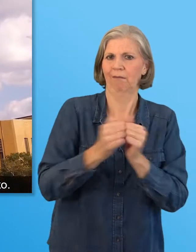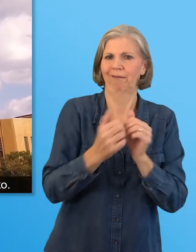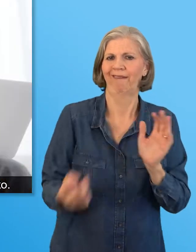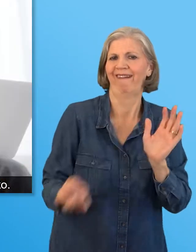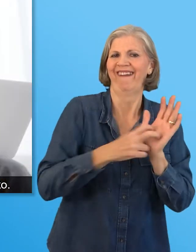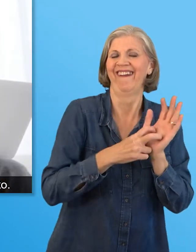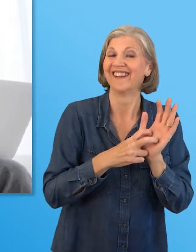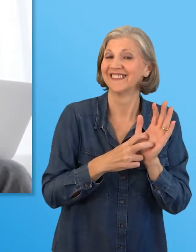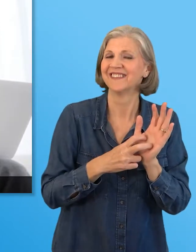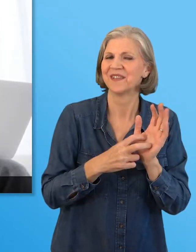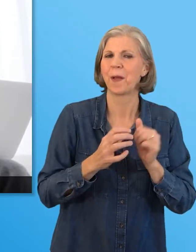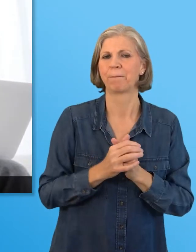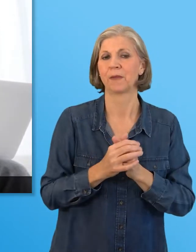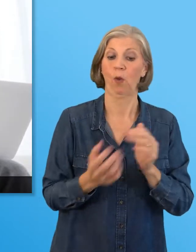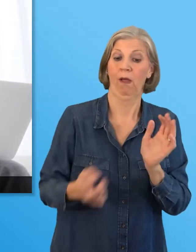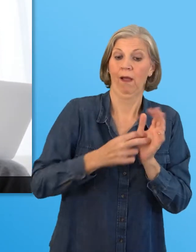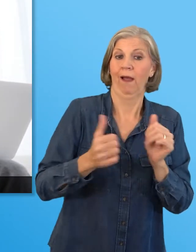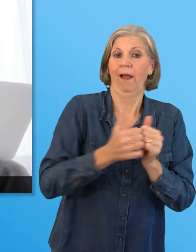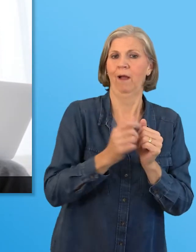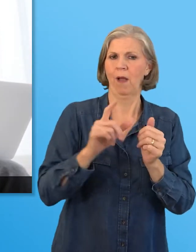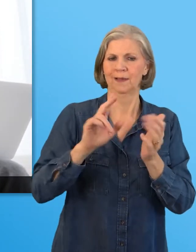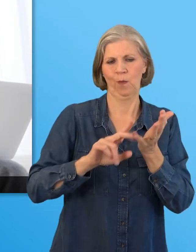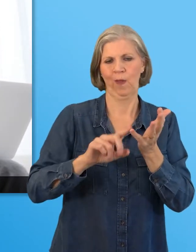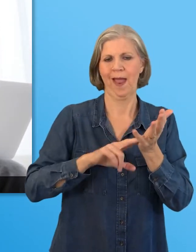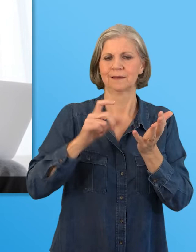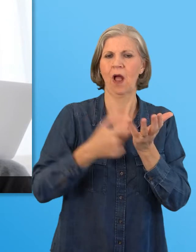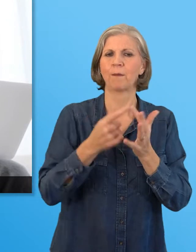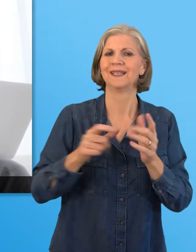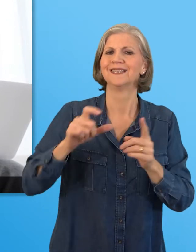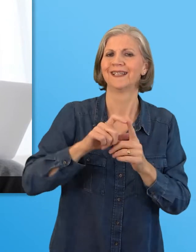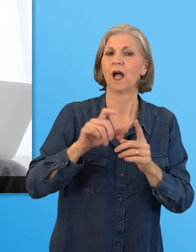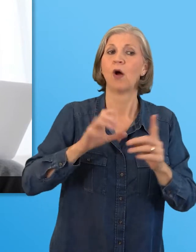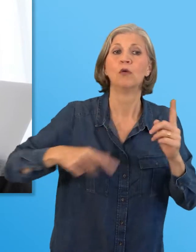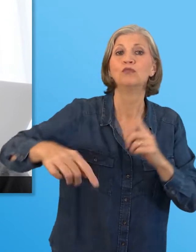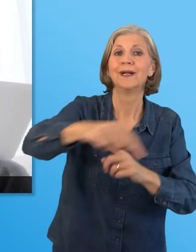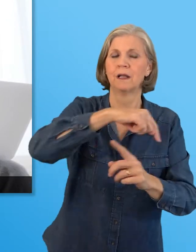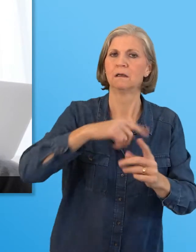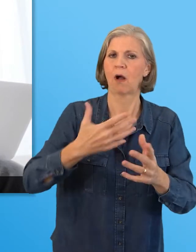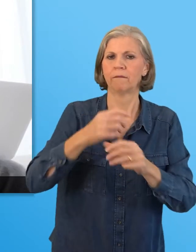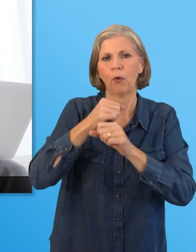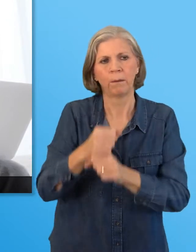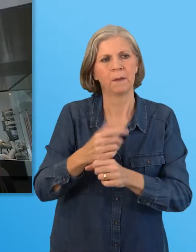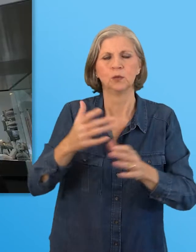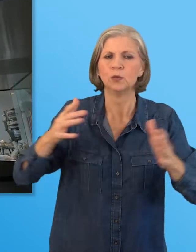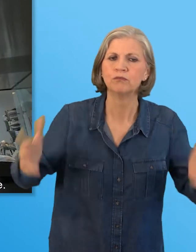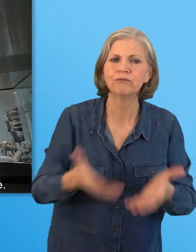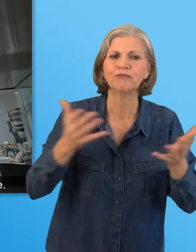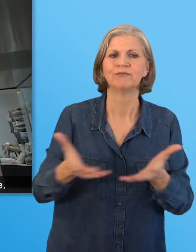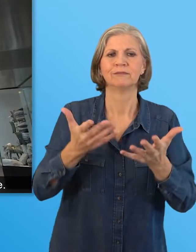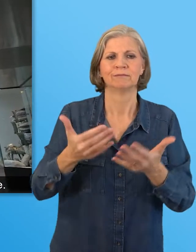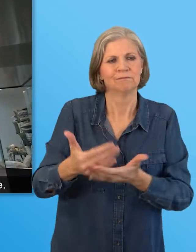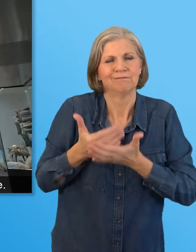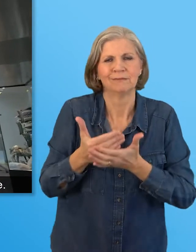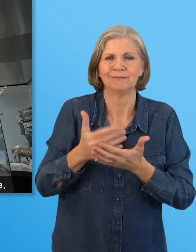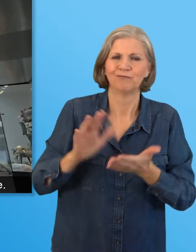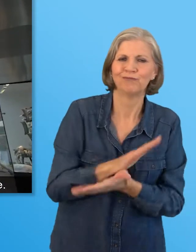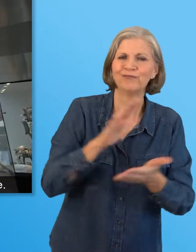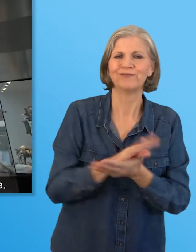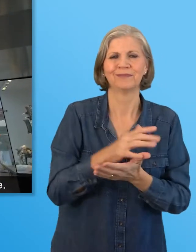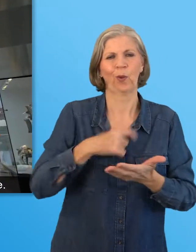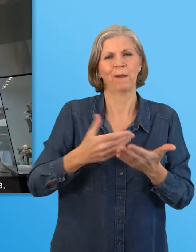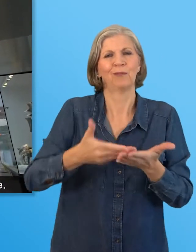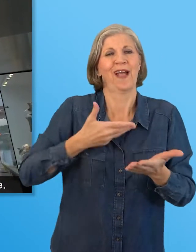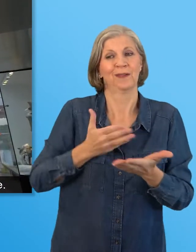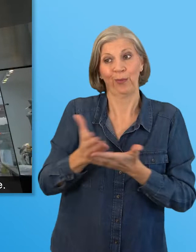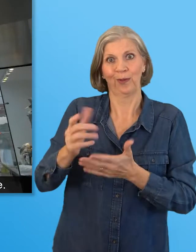up to. By signing the UN CRPD, countries commit to promoting and protecting the full